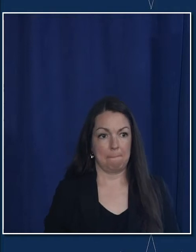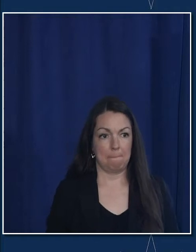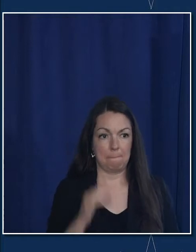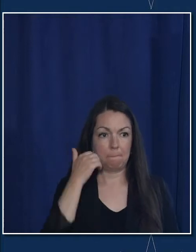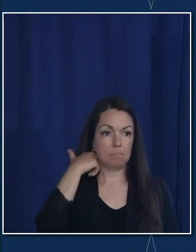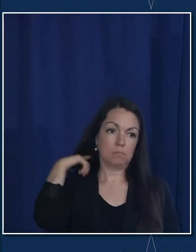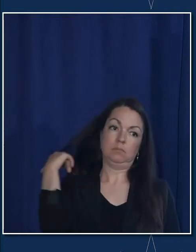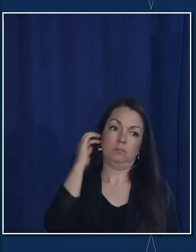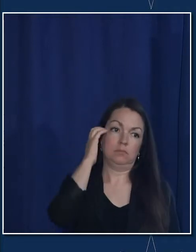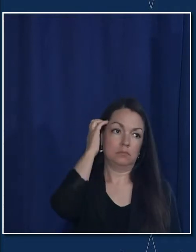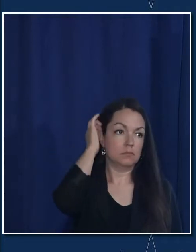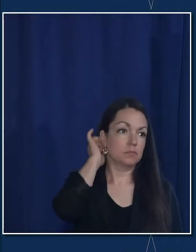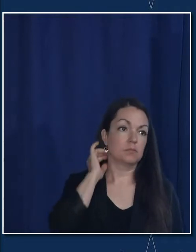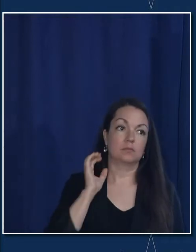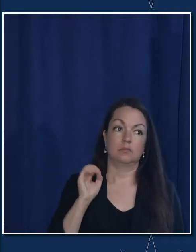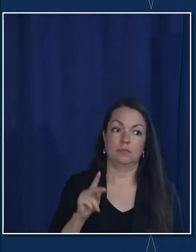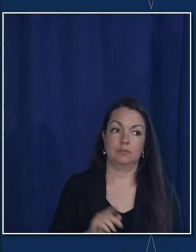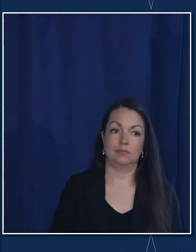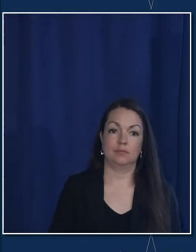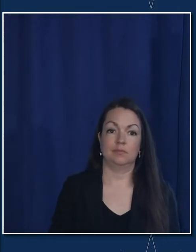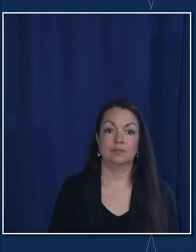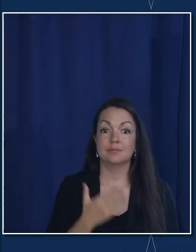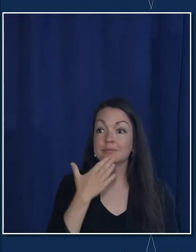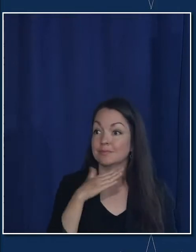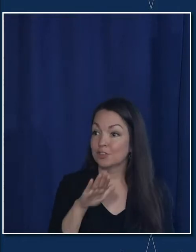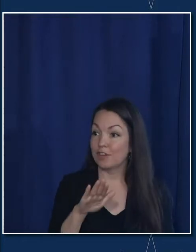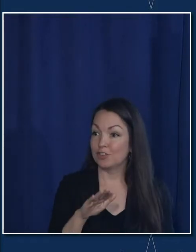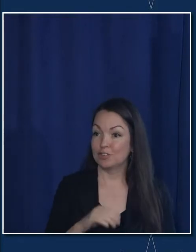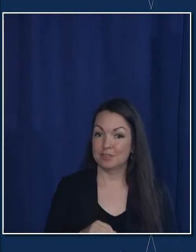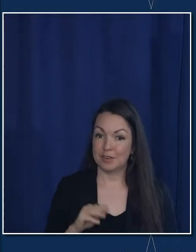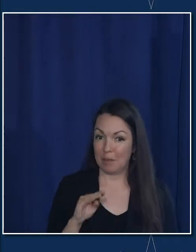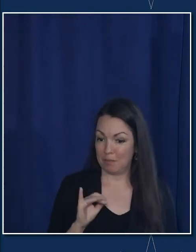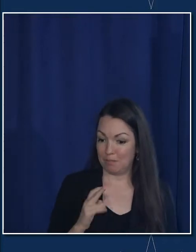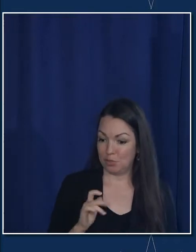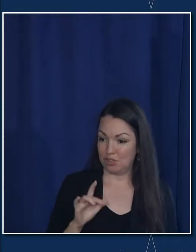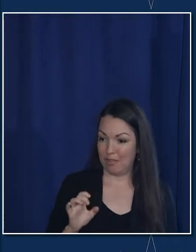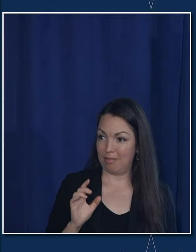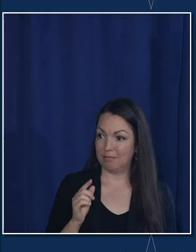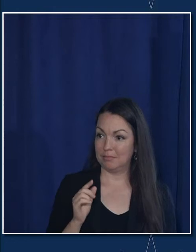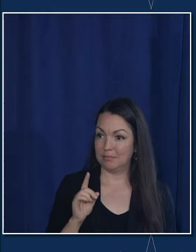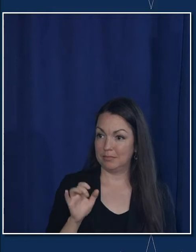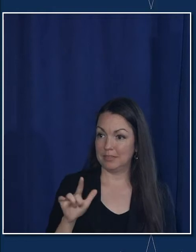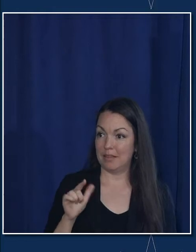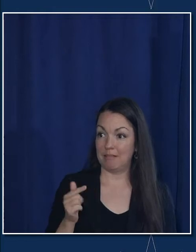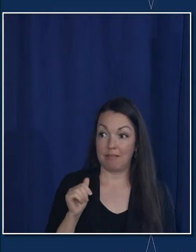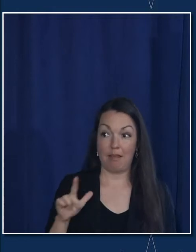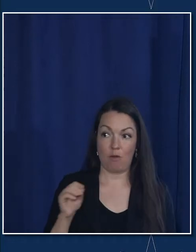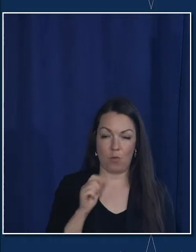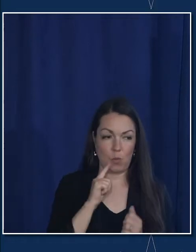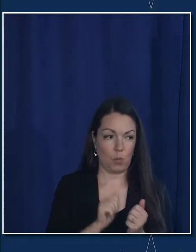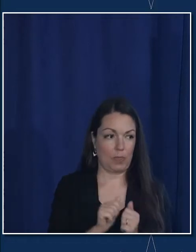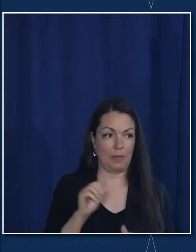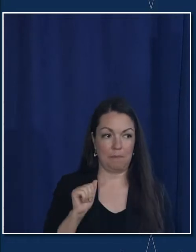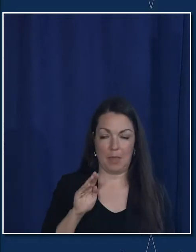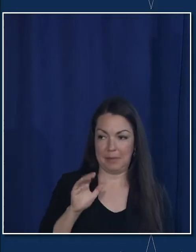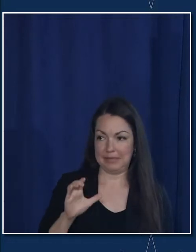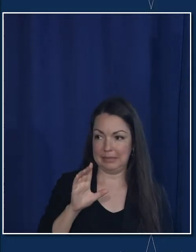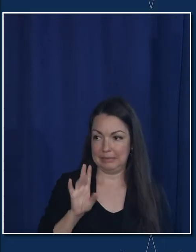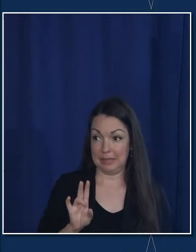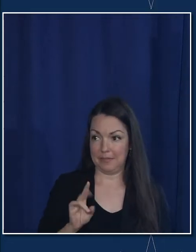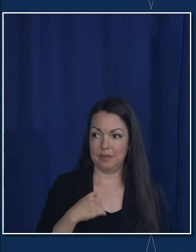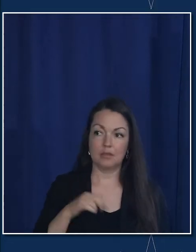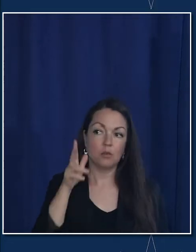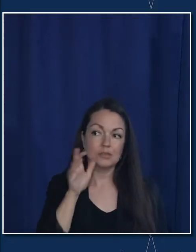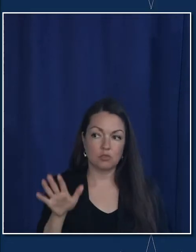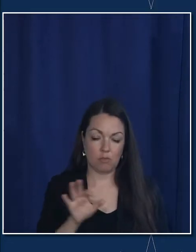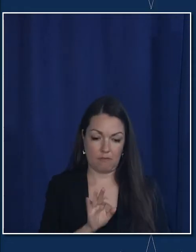You want to start? Good afternoon, Michelle Gallardo with ABC7. I was listening to your Facebook Live